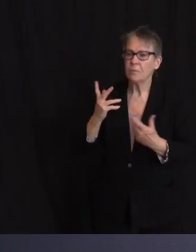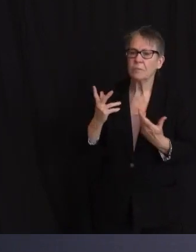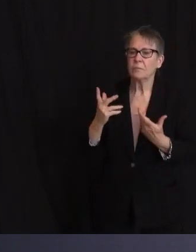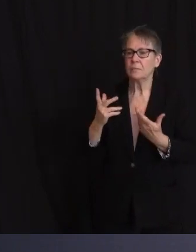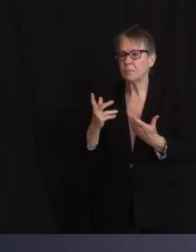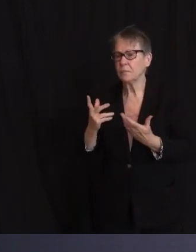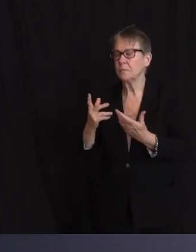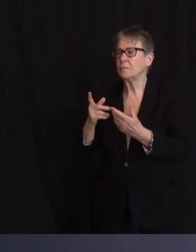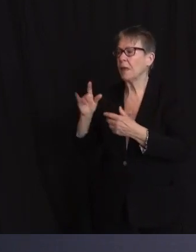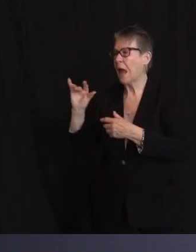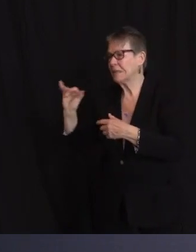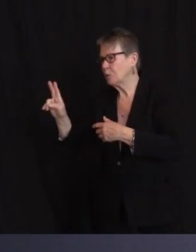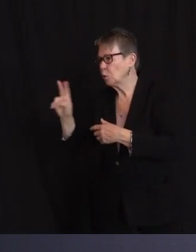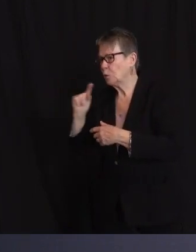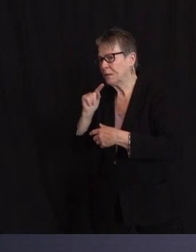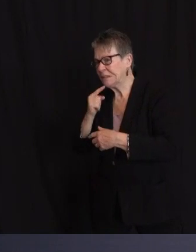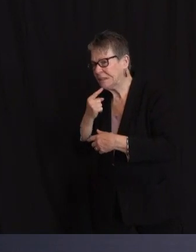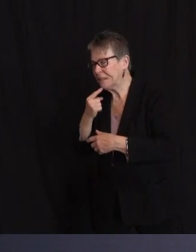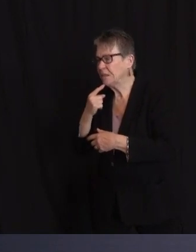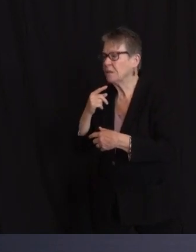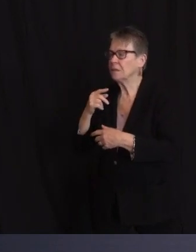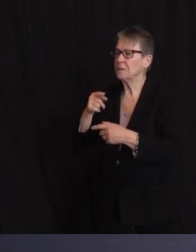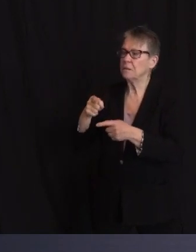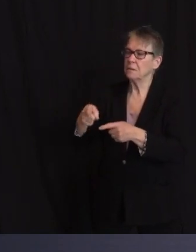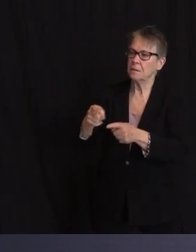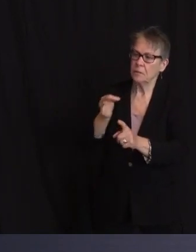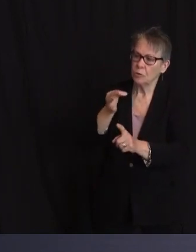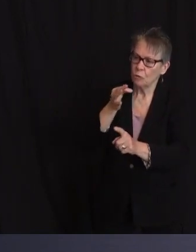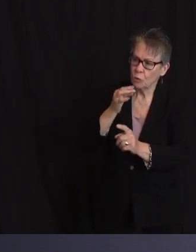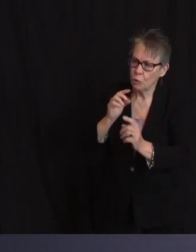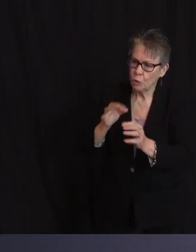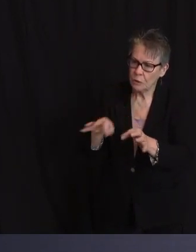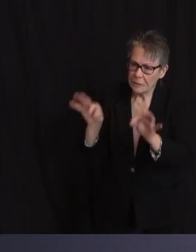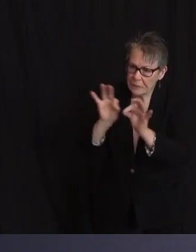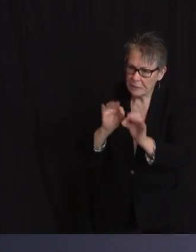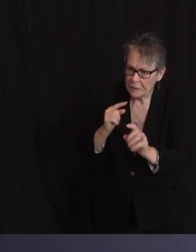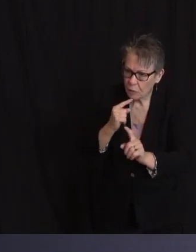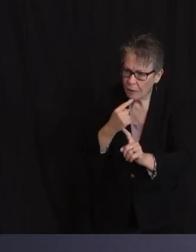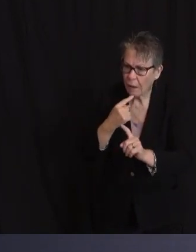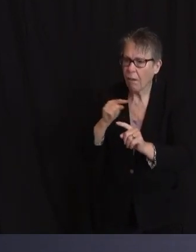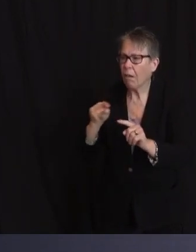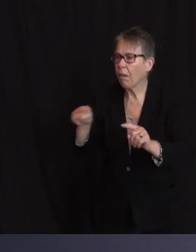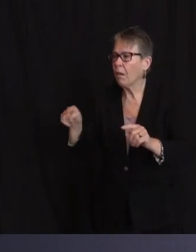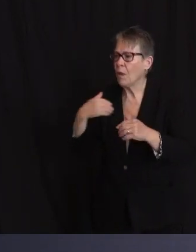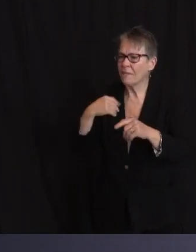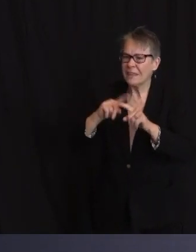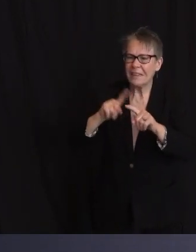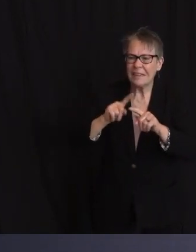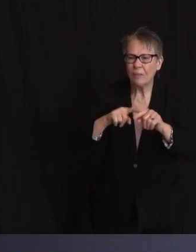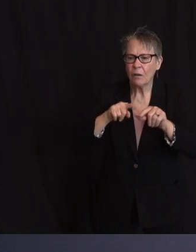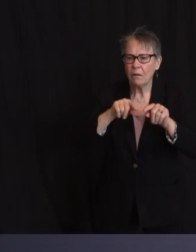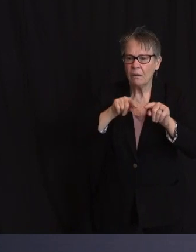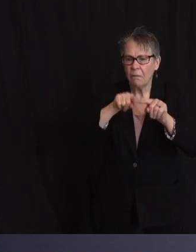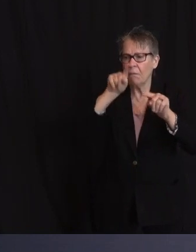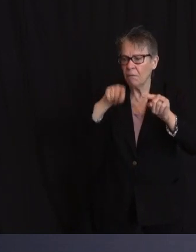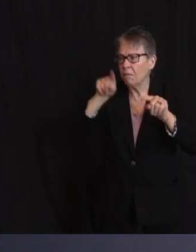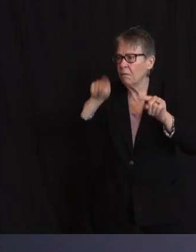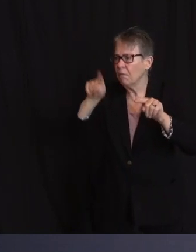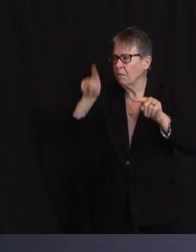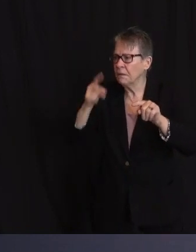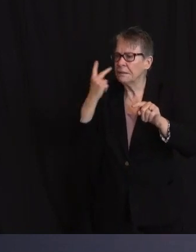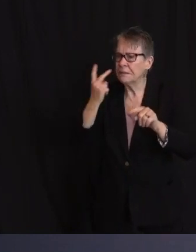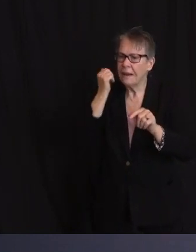the graphs that we see every day, because they're completed at 10:30 the night before, is that we see a little bit